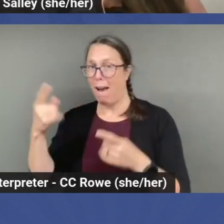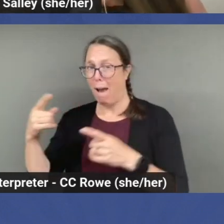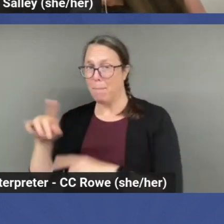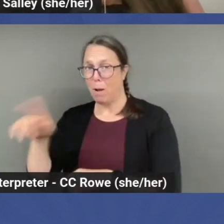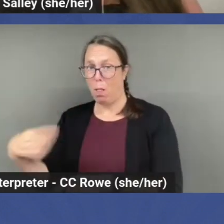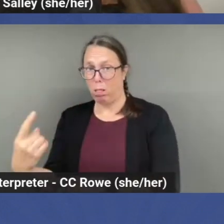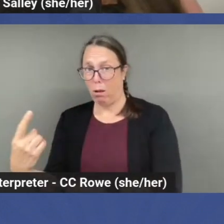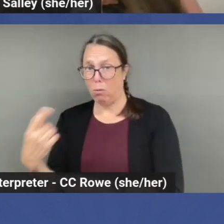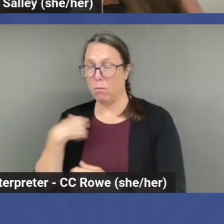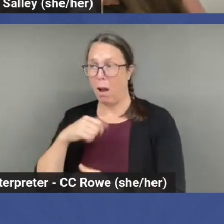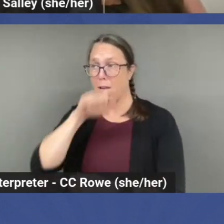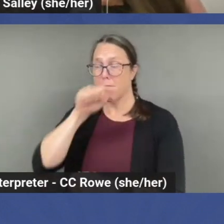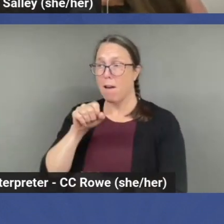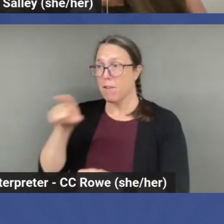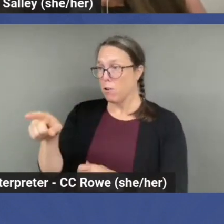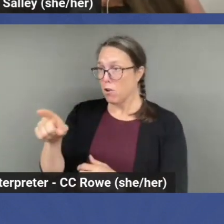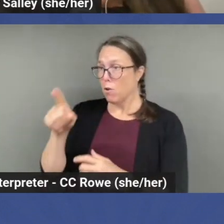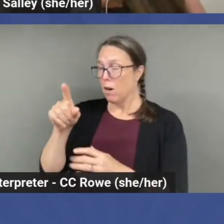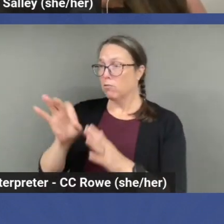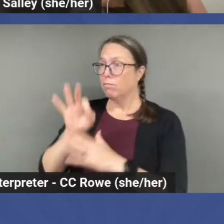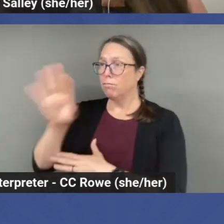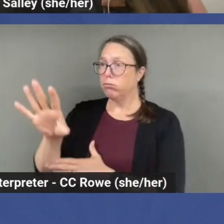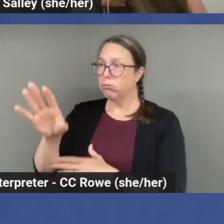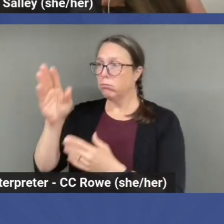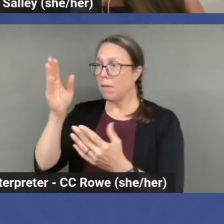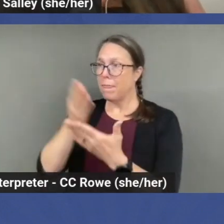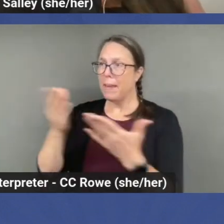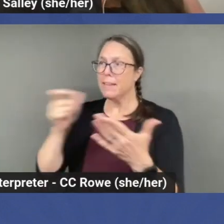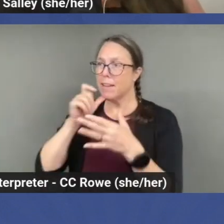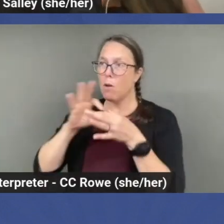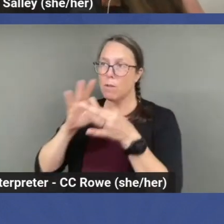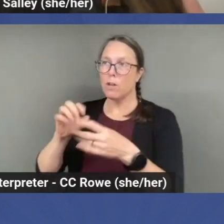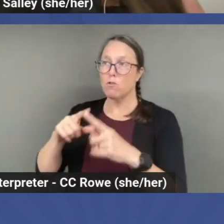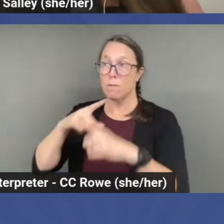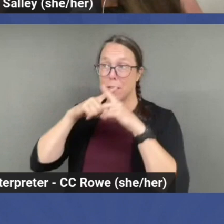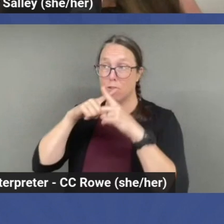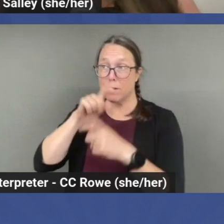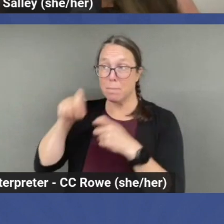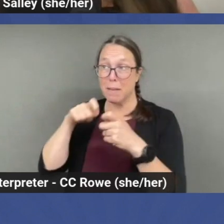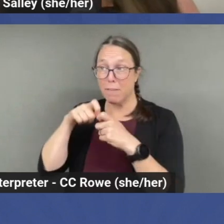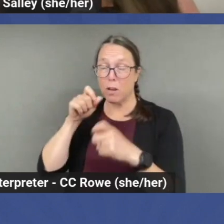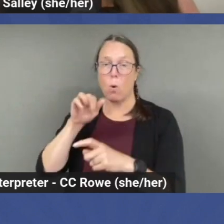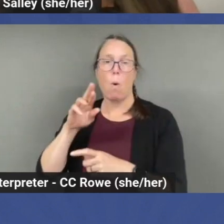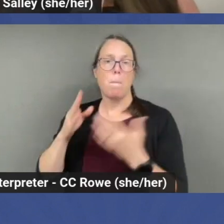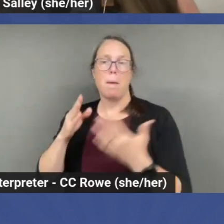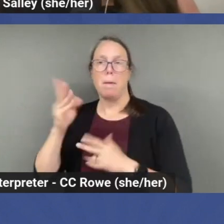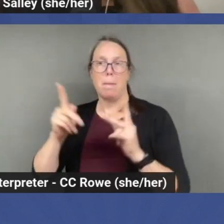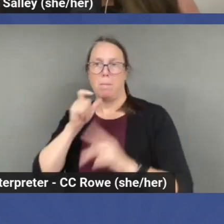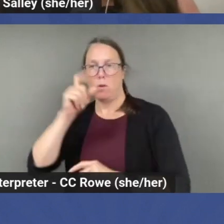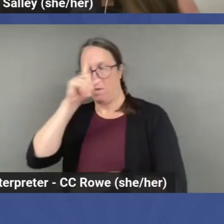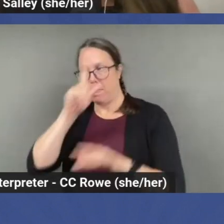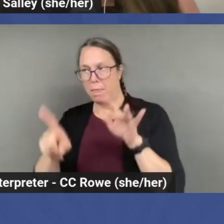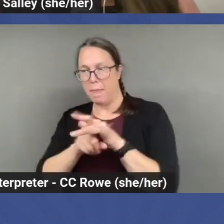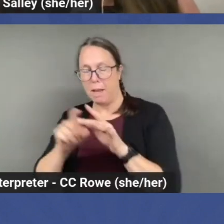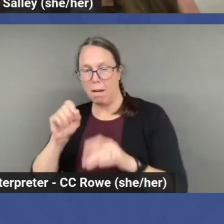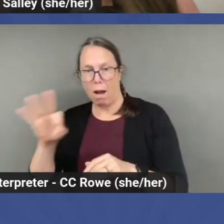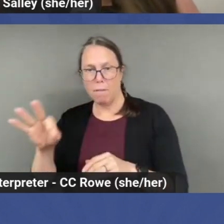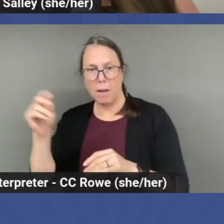that don't necessarily relate to censorship specifically or might not come to people's minds right